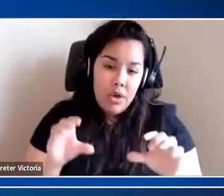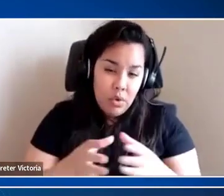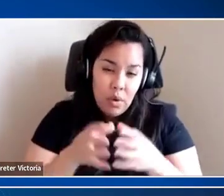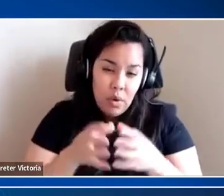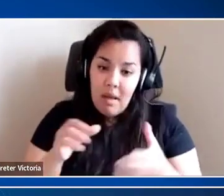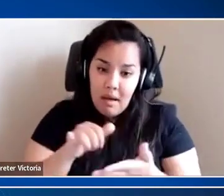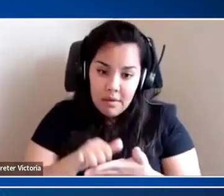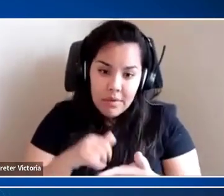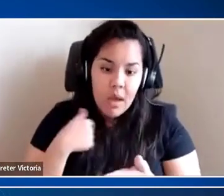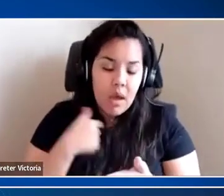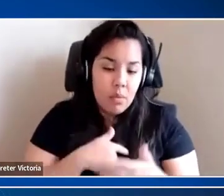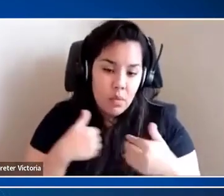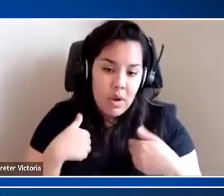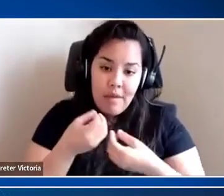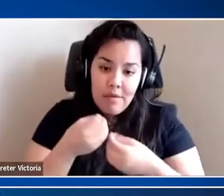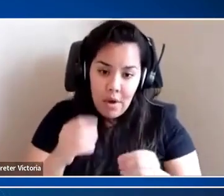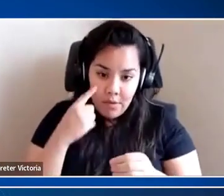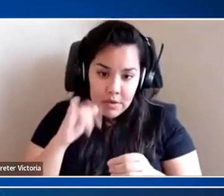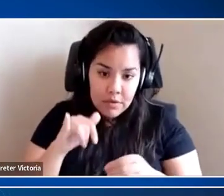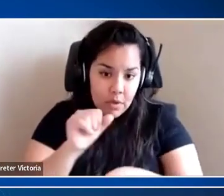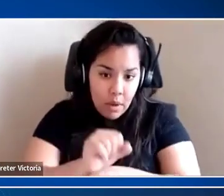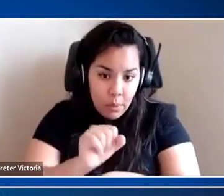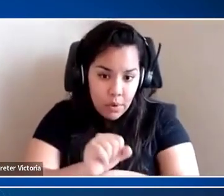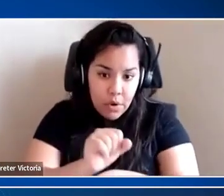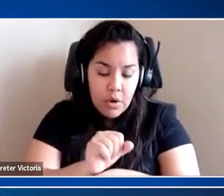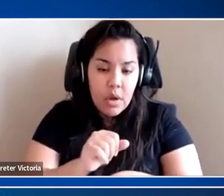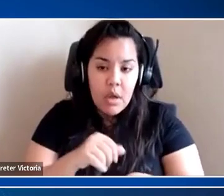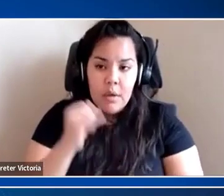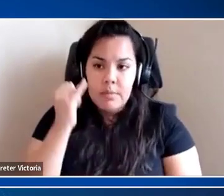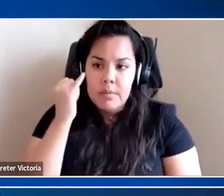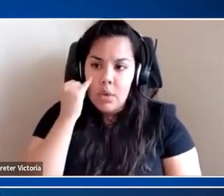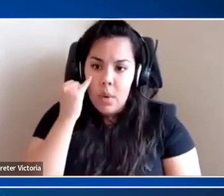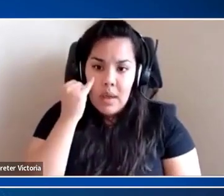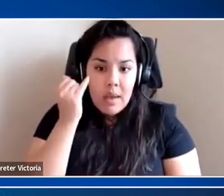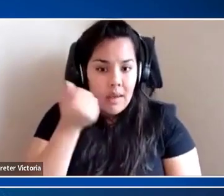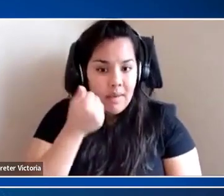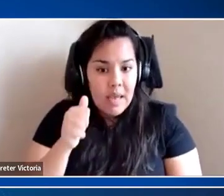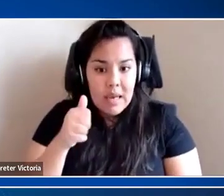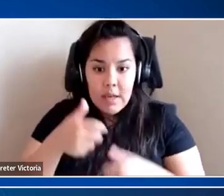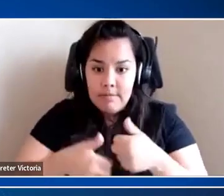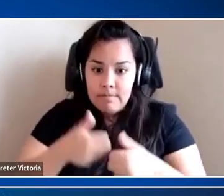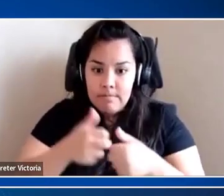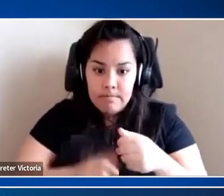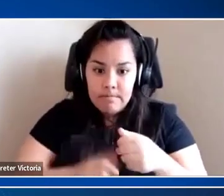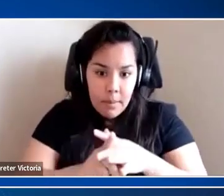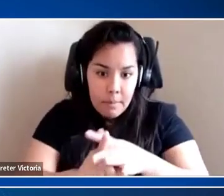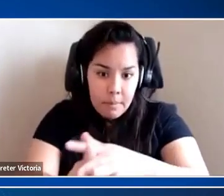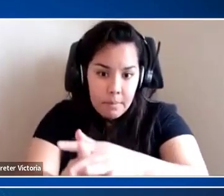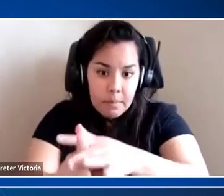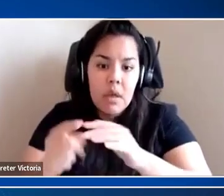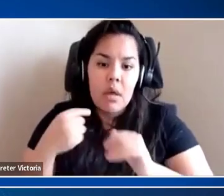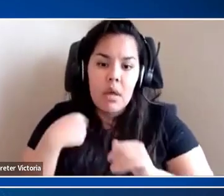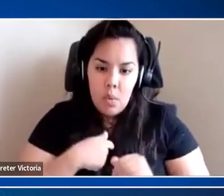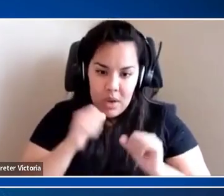it. And so if there are any problems that creep in, we're able to address